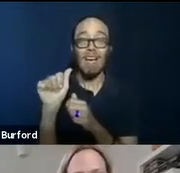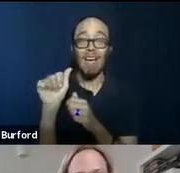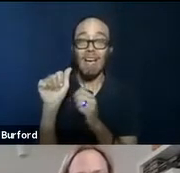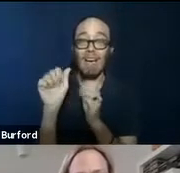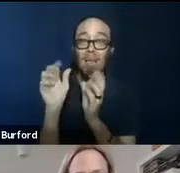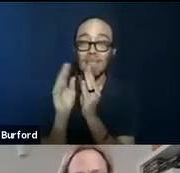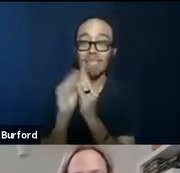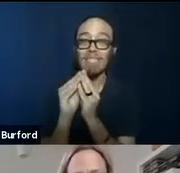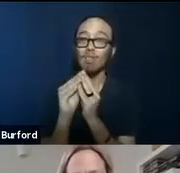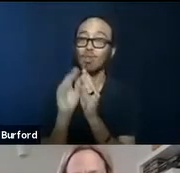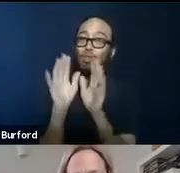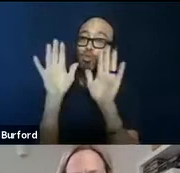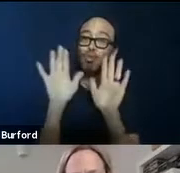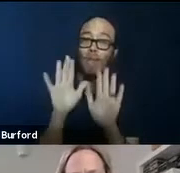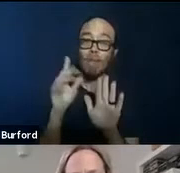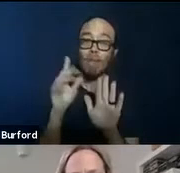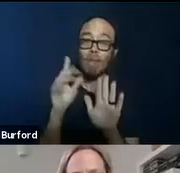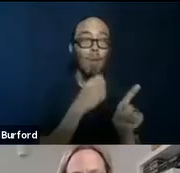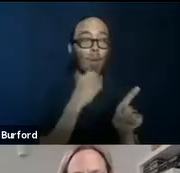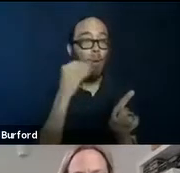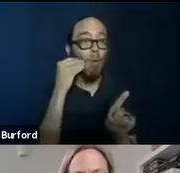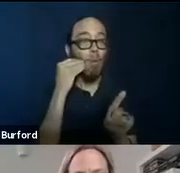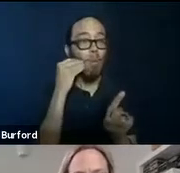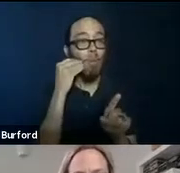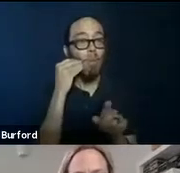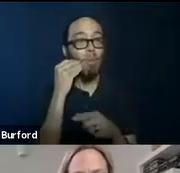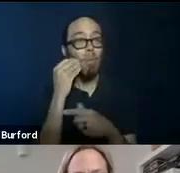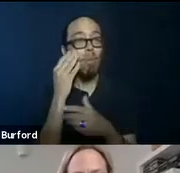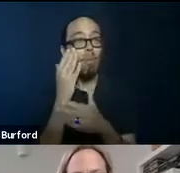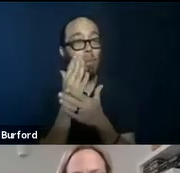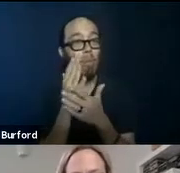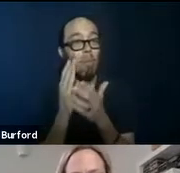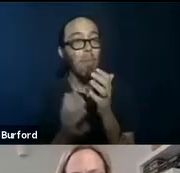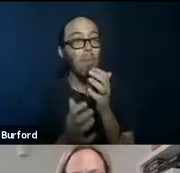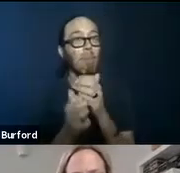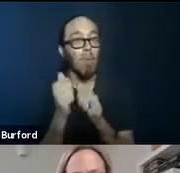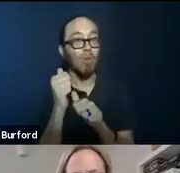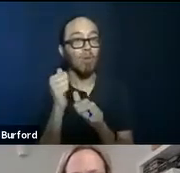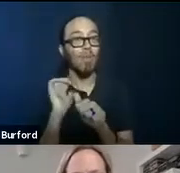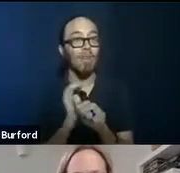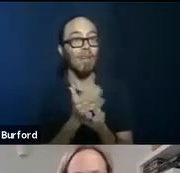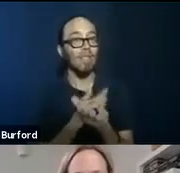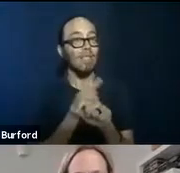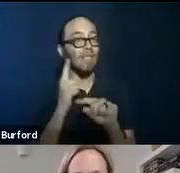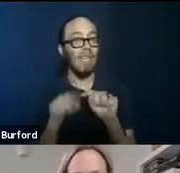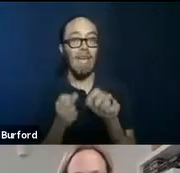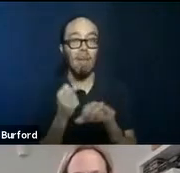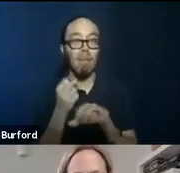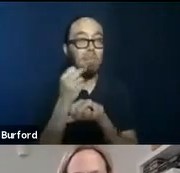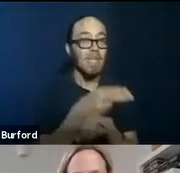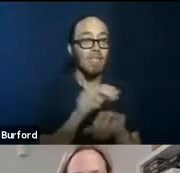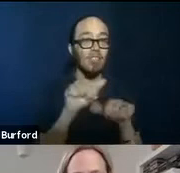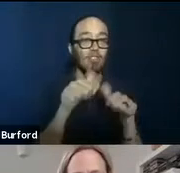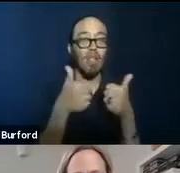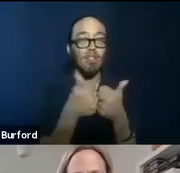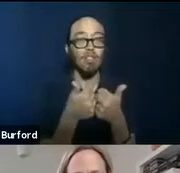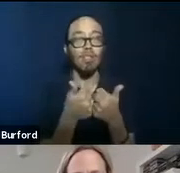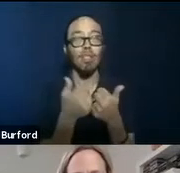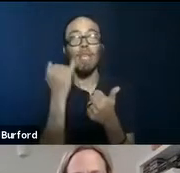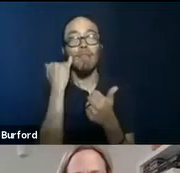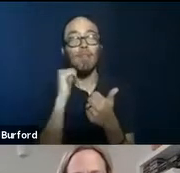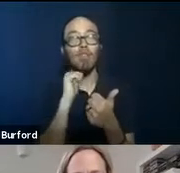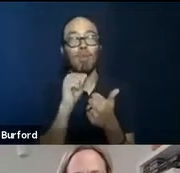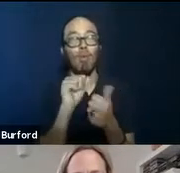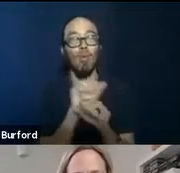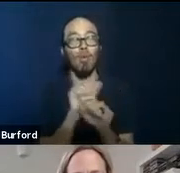possible. And while many of us remain apart because of the pandemic, we can't overcome these challenges unless we work